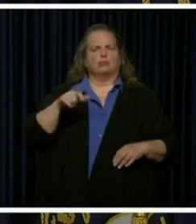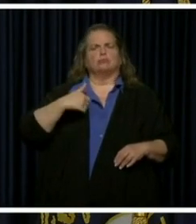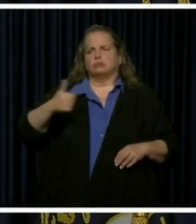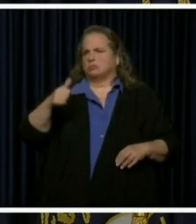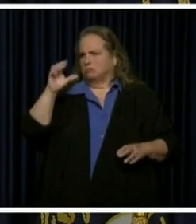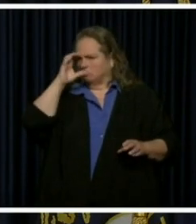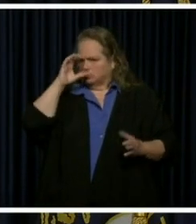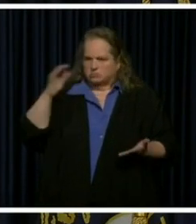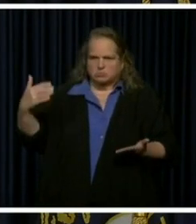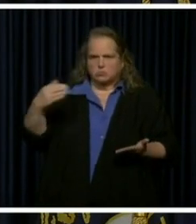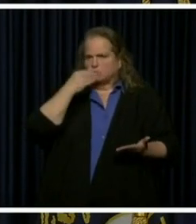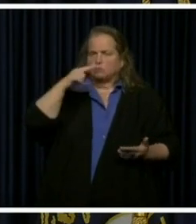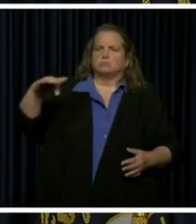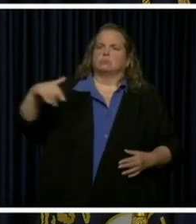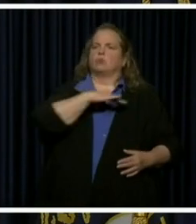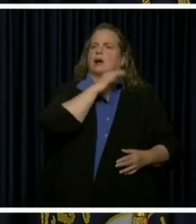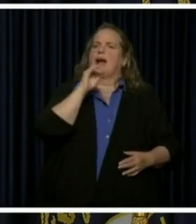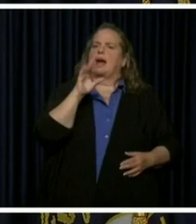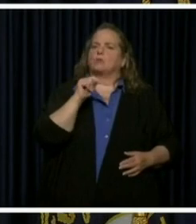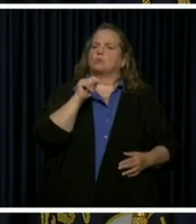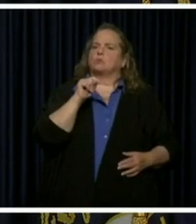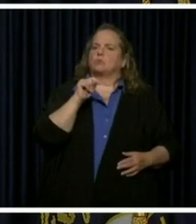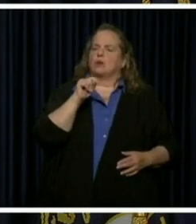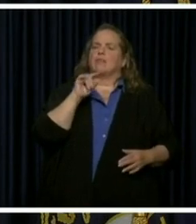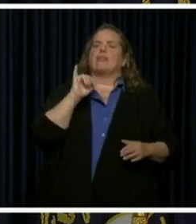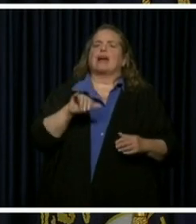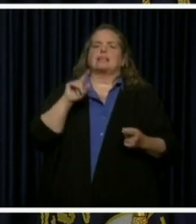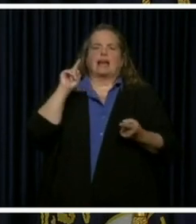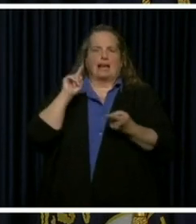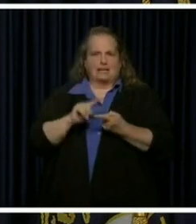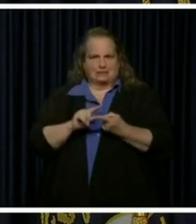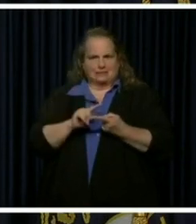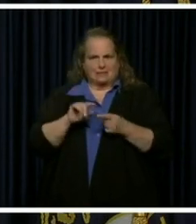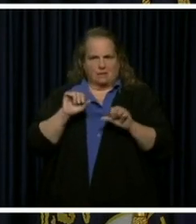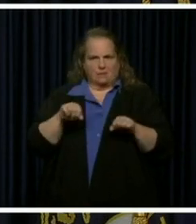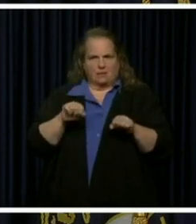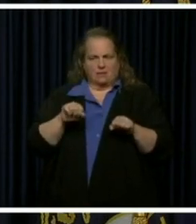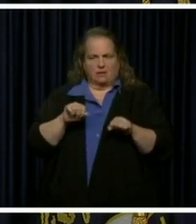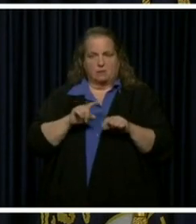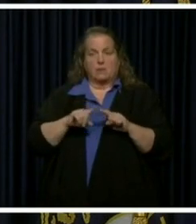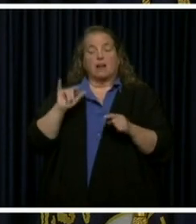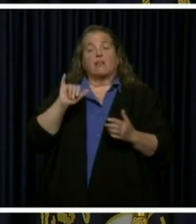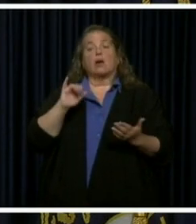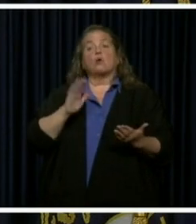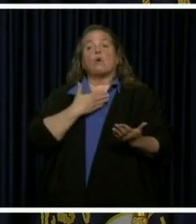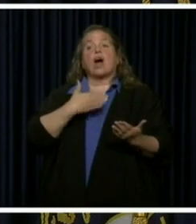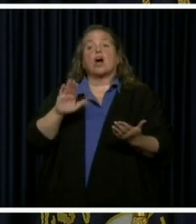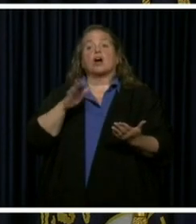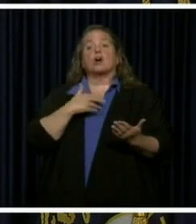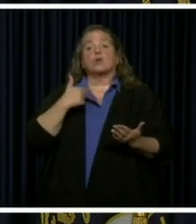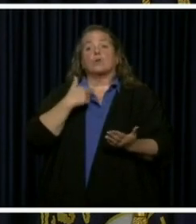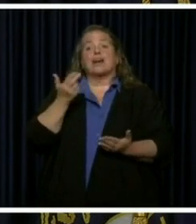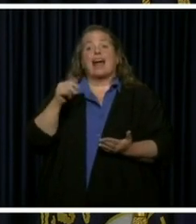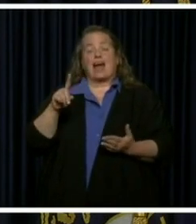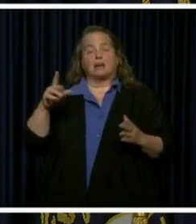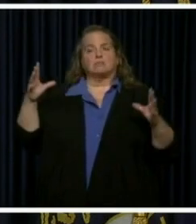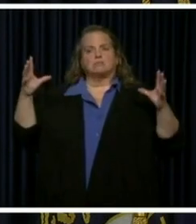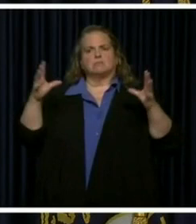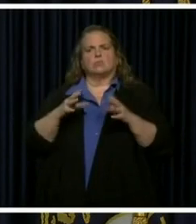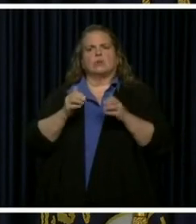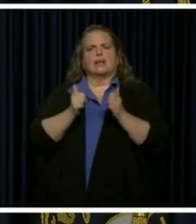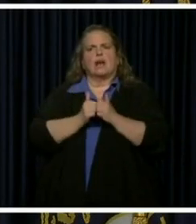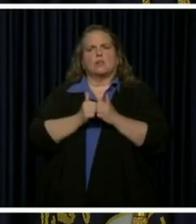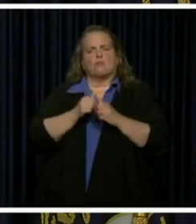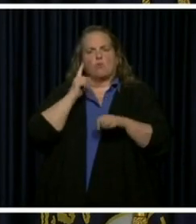during this outbreak. And so we don't see a lot of that. But take the choir that we had. They were together in